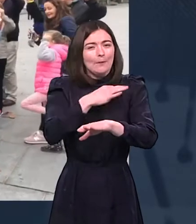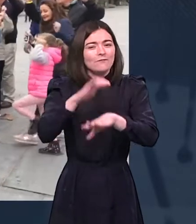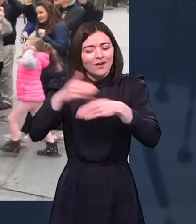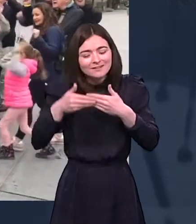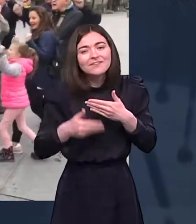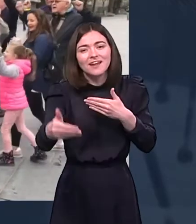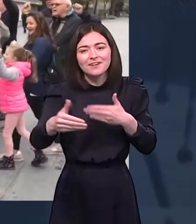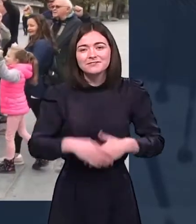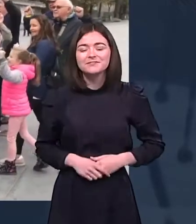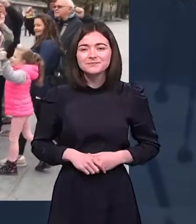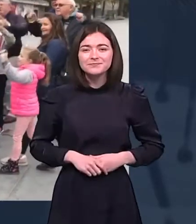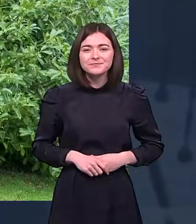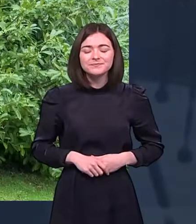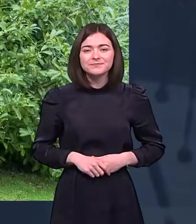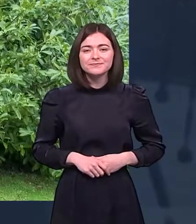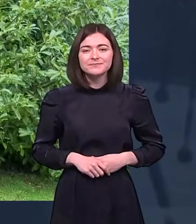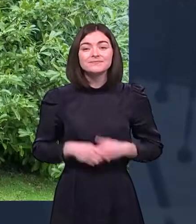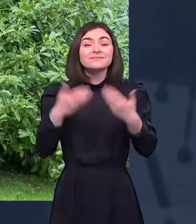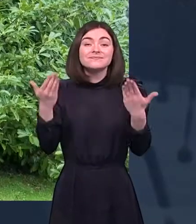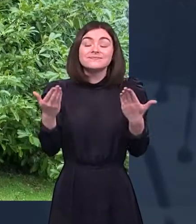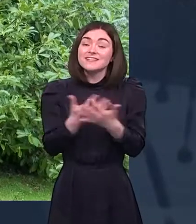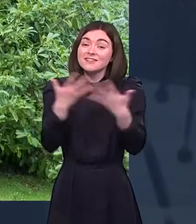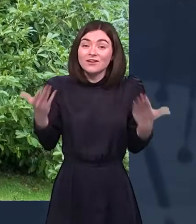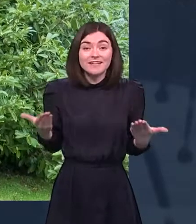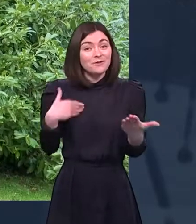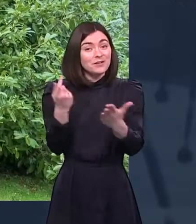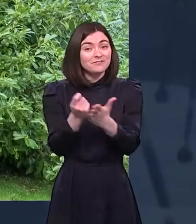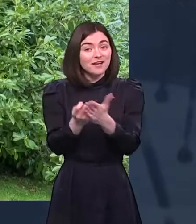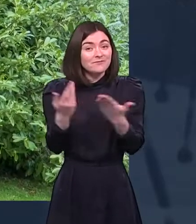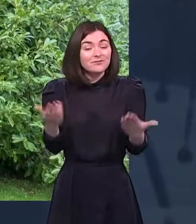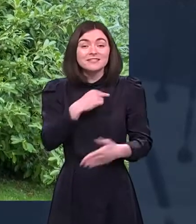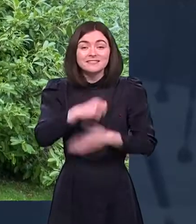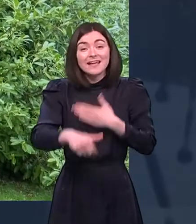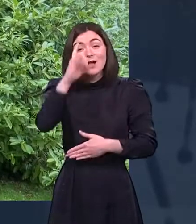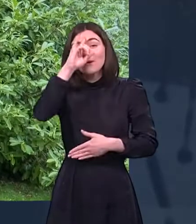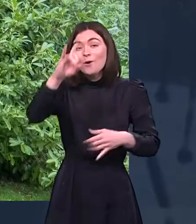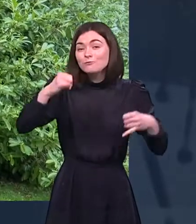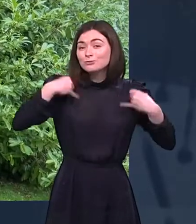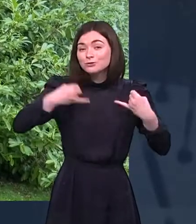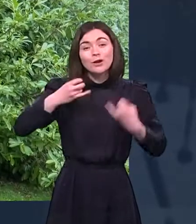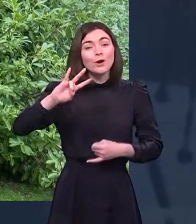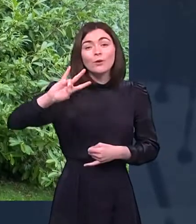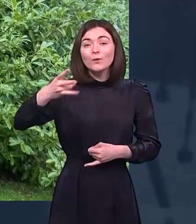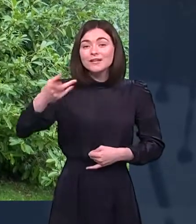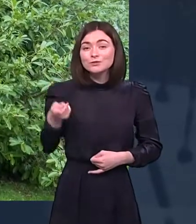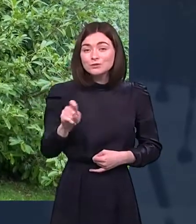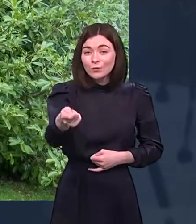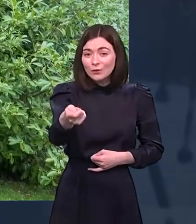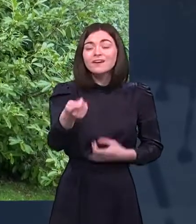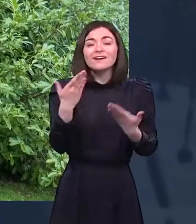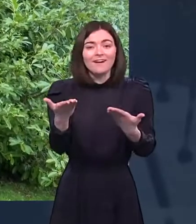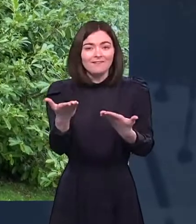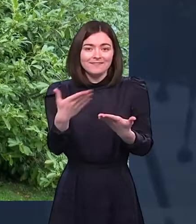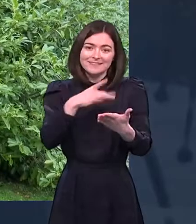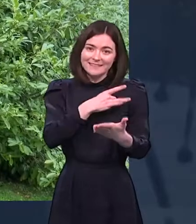3. Yeah! Okay. Well, that's all we have time for today. I hope you enjoyed our whistle-stop tour of the medieval